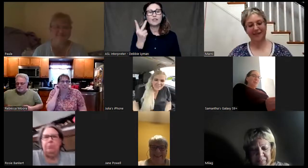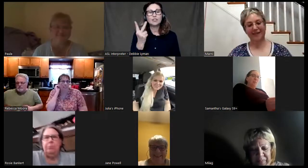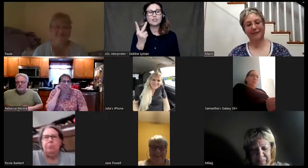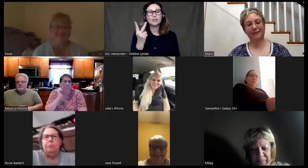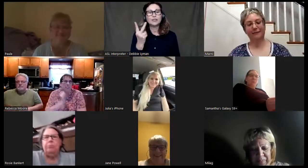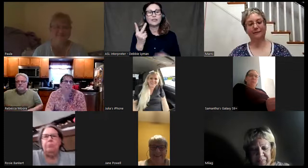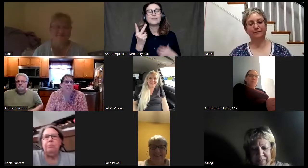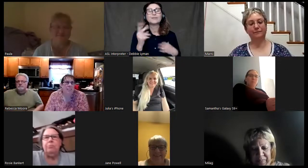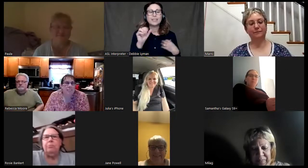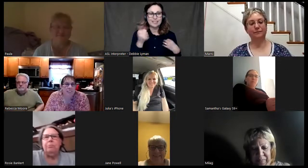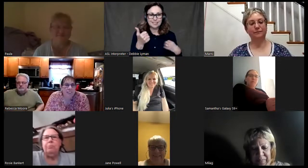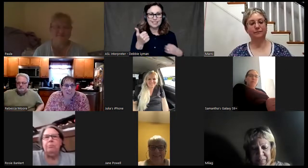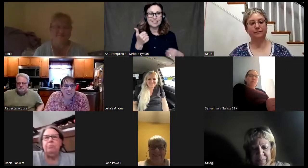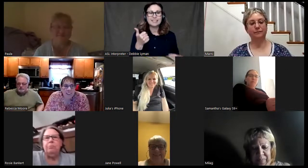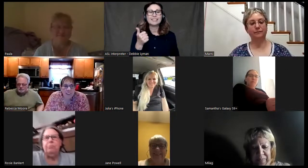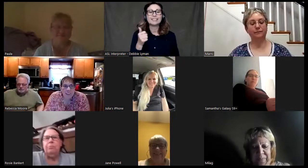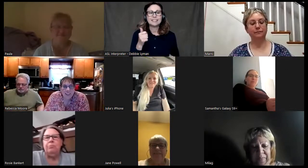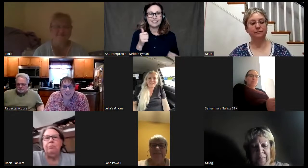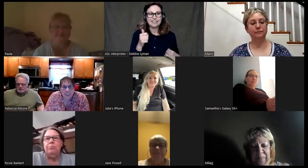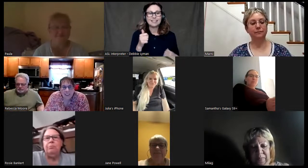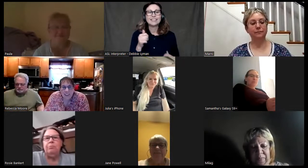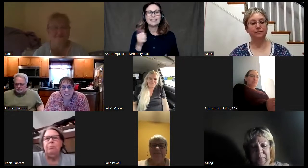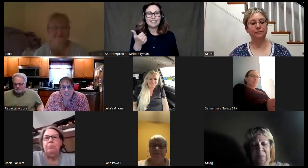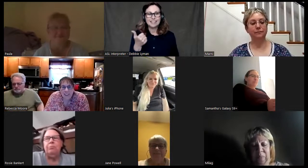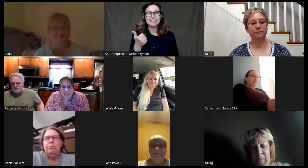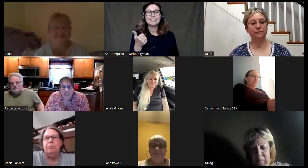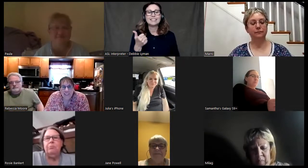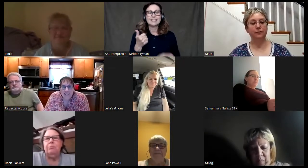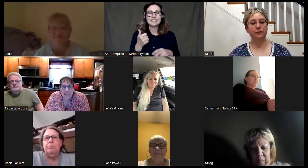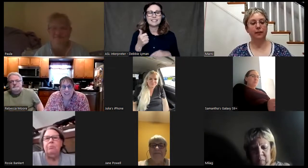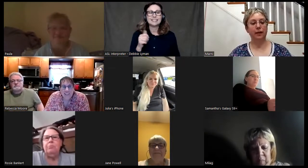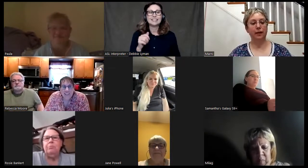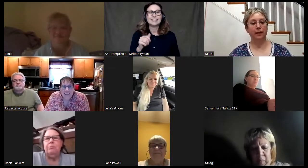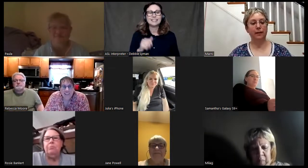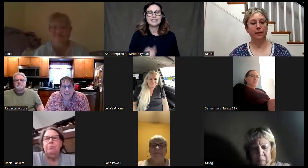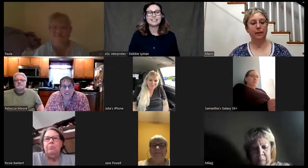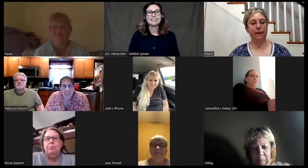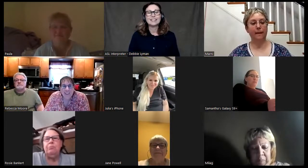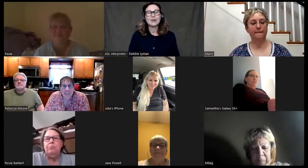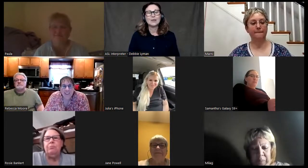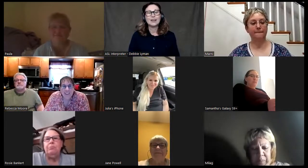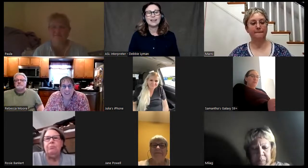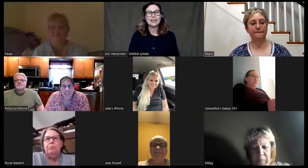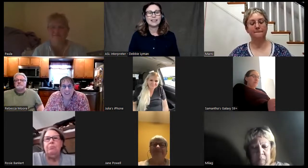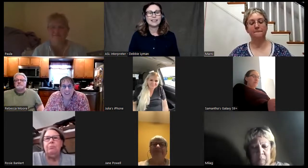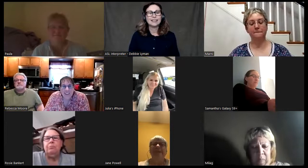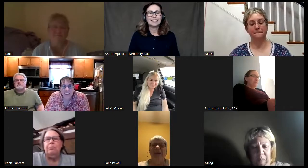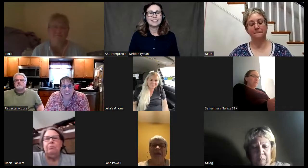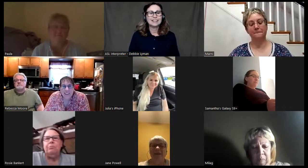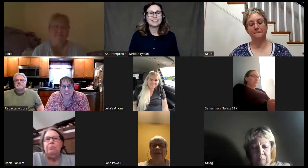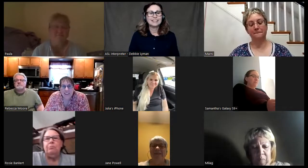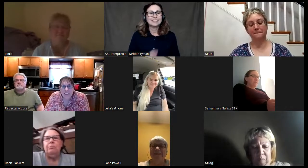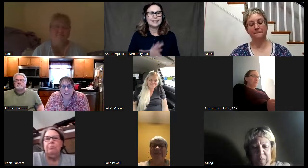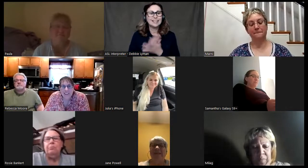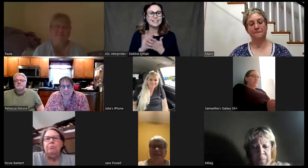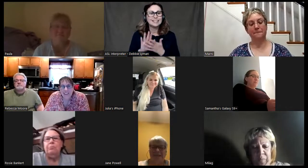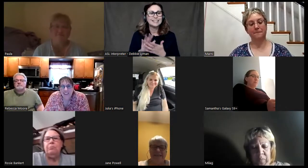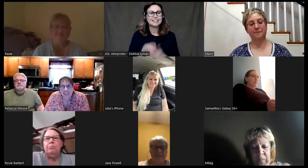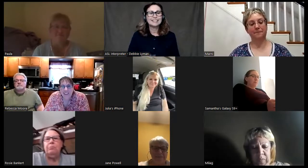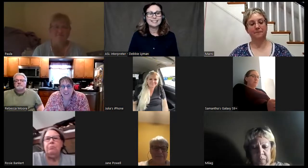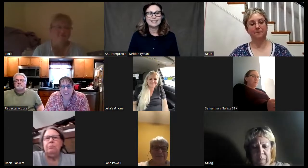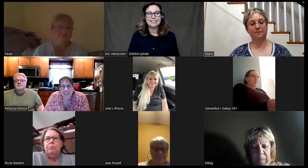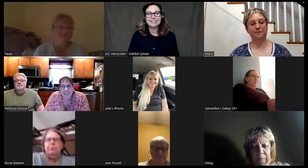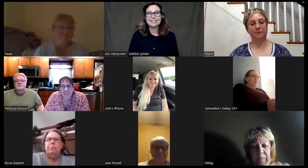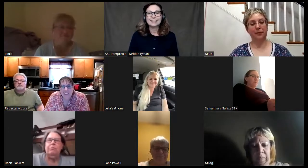said They'll you be have 10 2. and 8. Yeah, 2. 10 and 8 next month. All right.